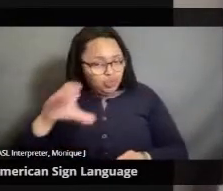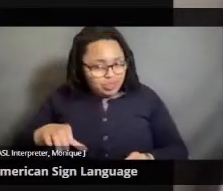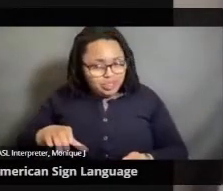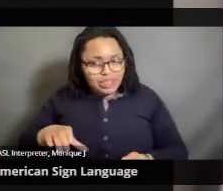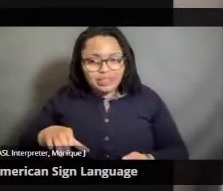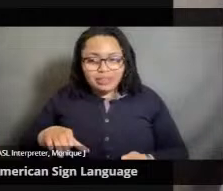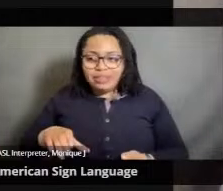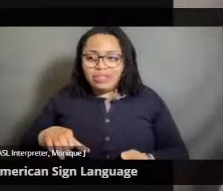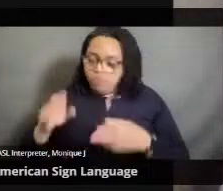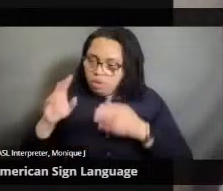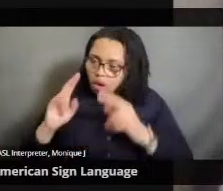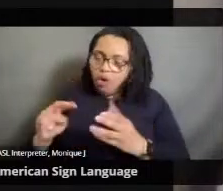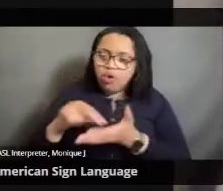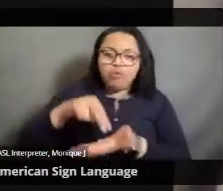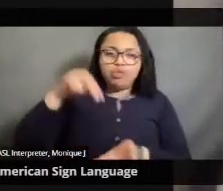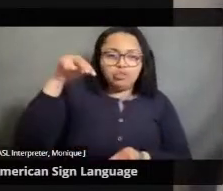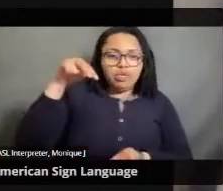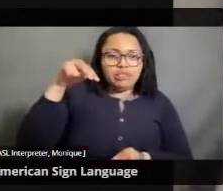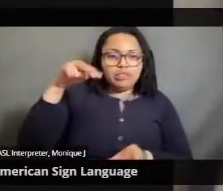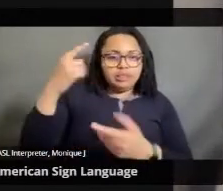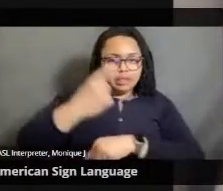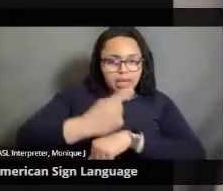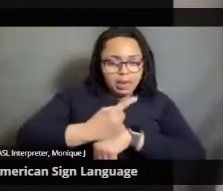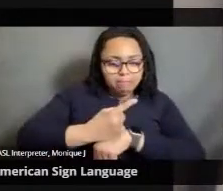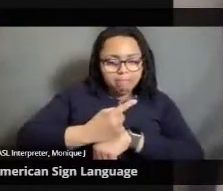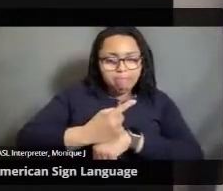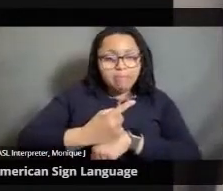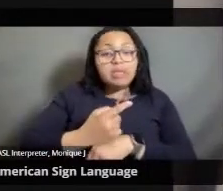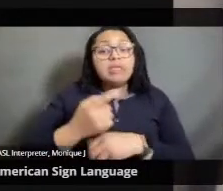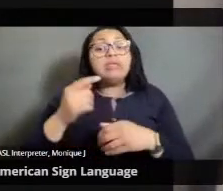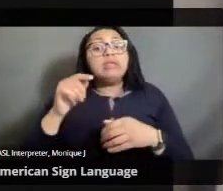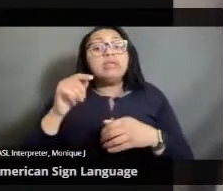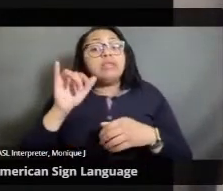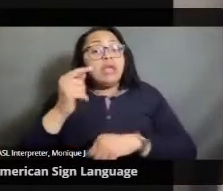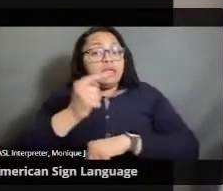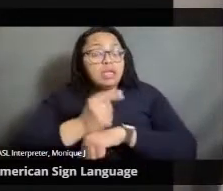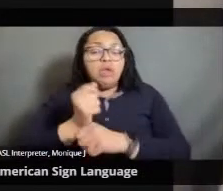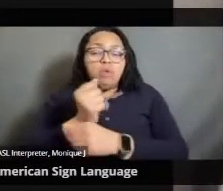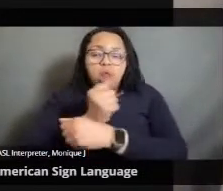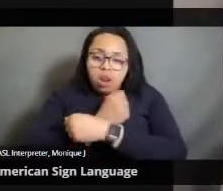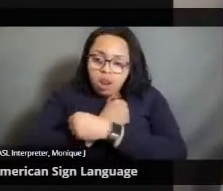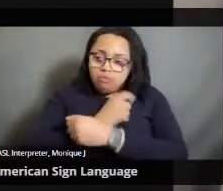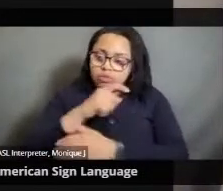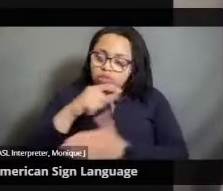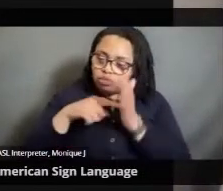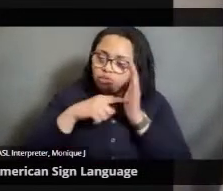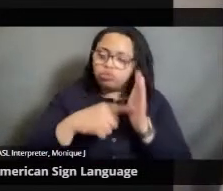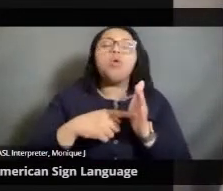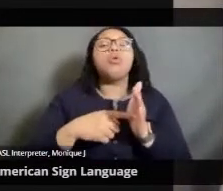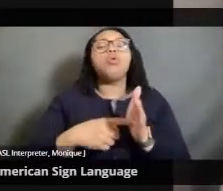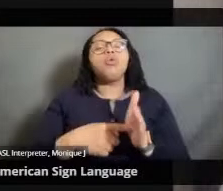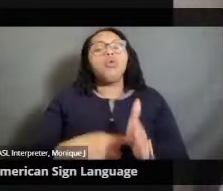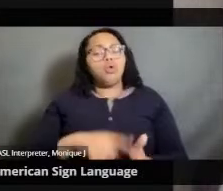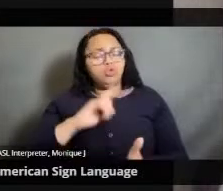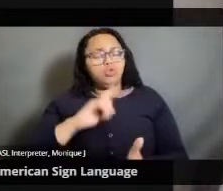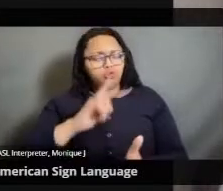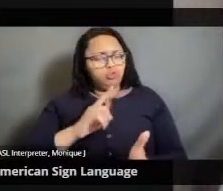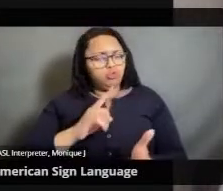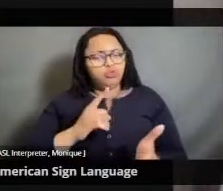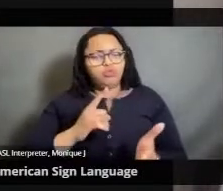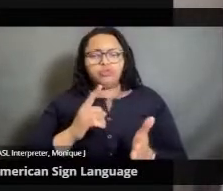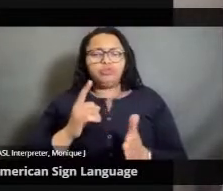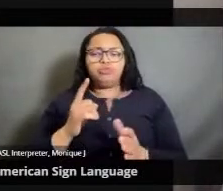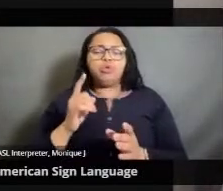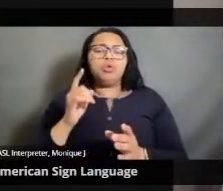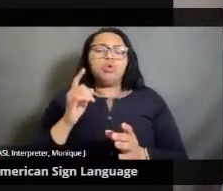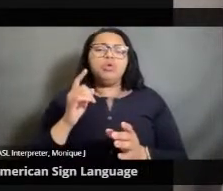Day, a day where love is supposed to trample hate, where truth is supposed to trounce